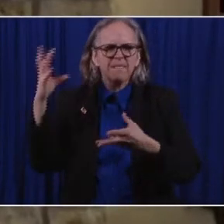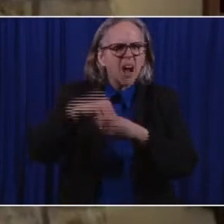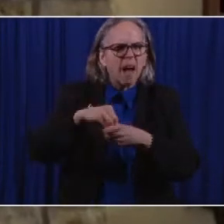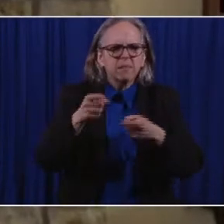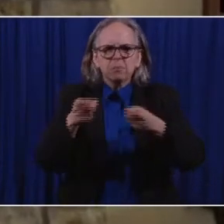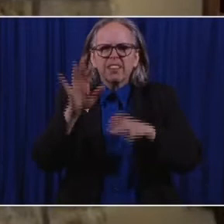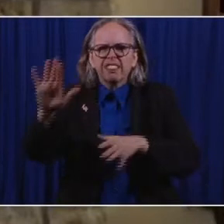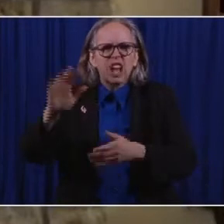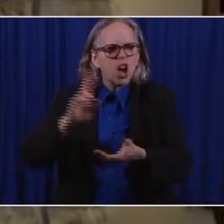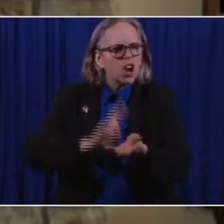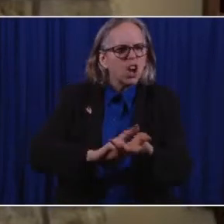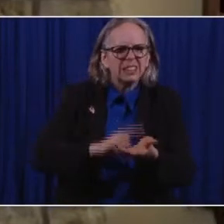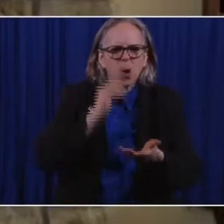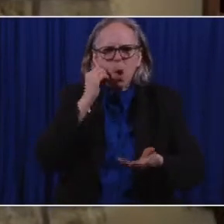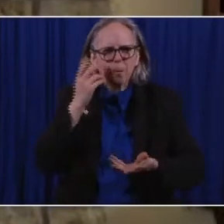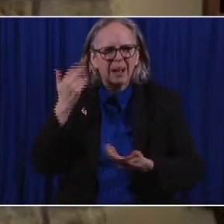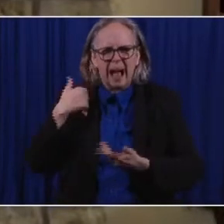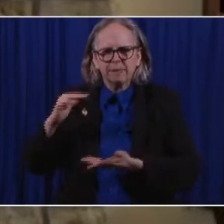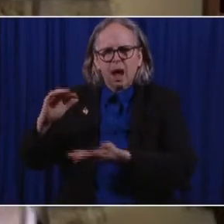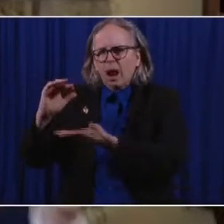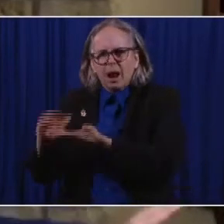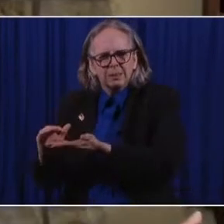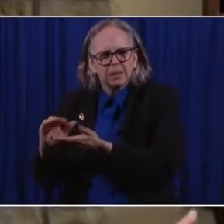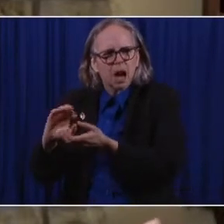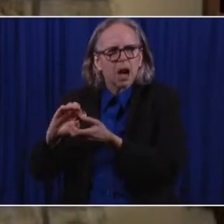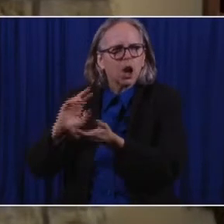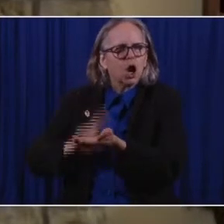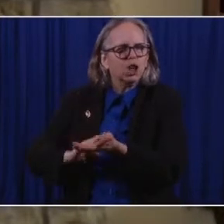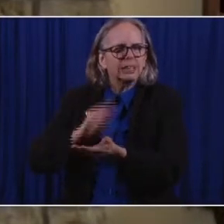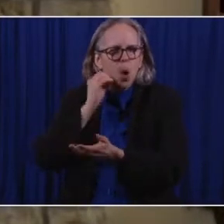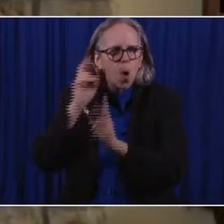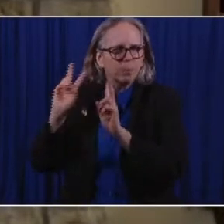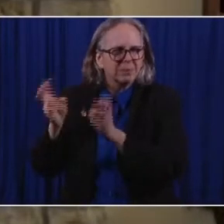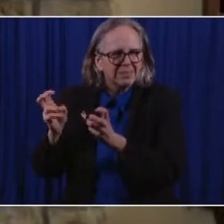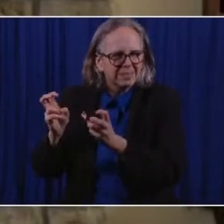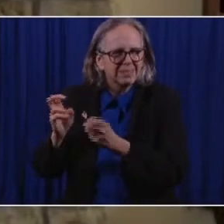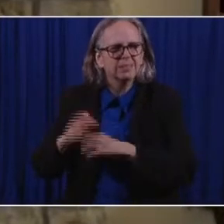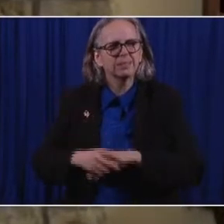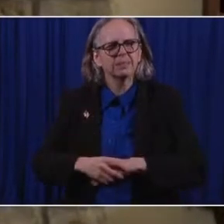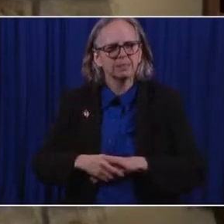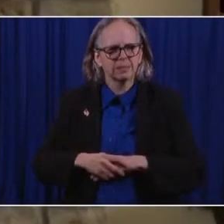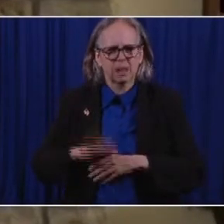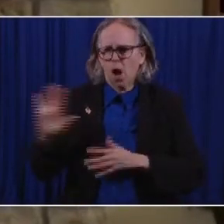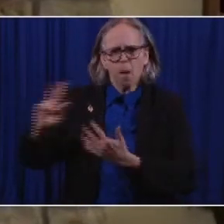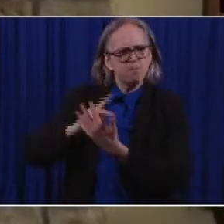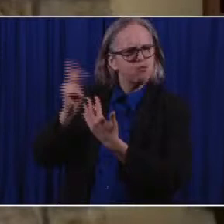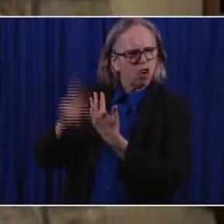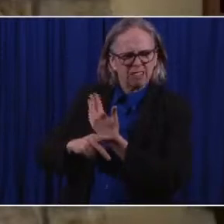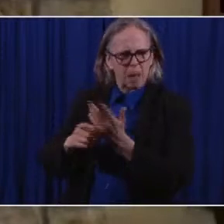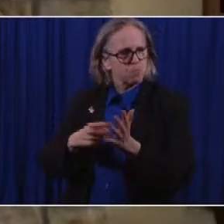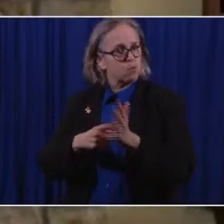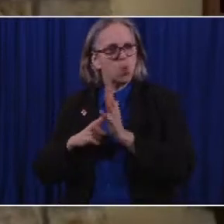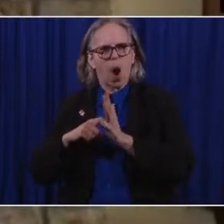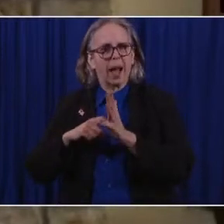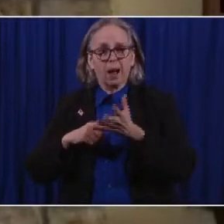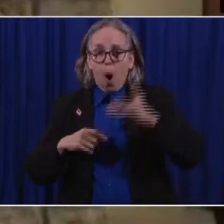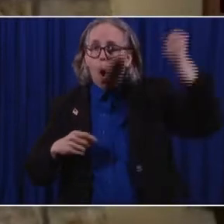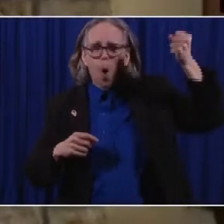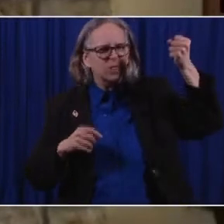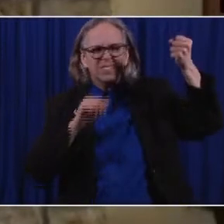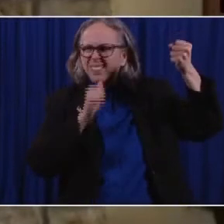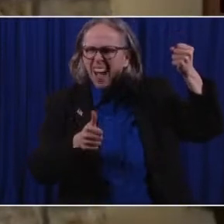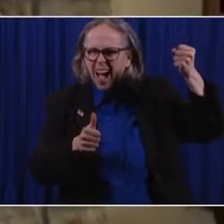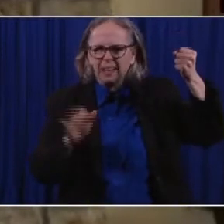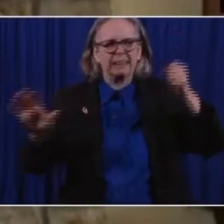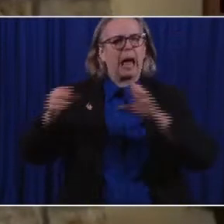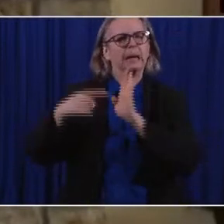program. Program is what requires you to bank all these. They had their National Guard do it. We had too many nursing homes to have our National Guard do it. But West